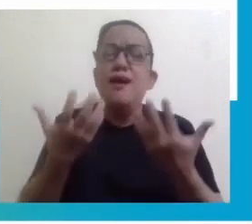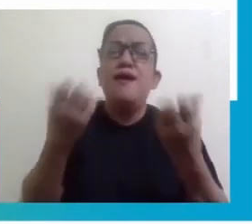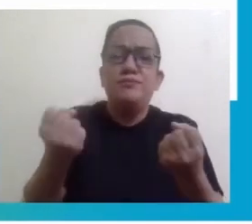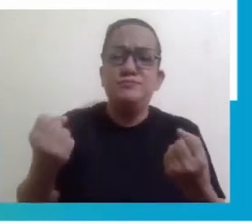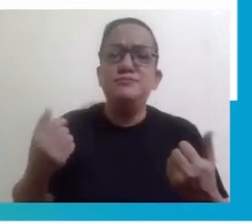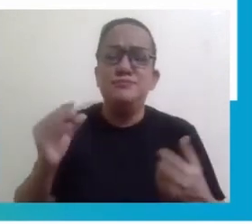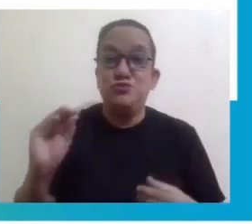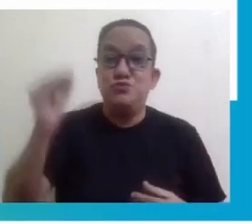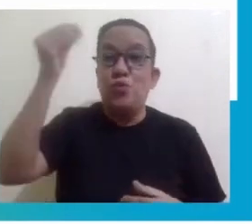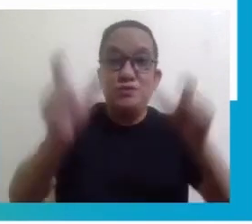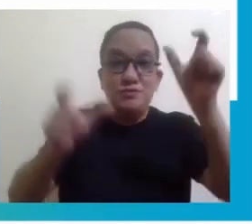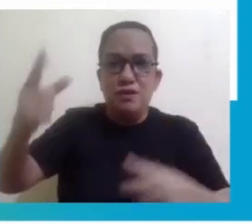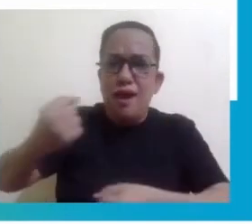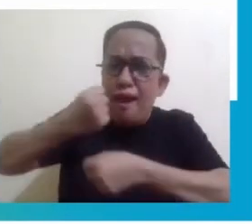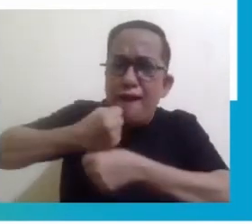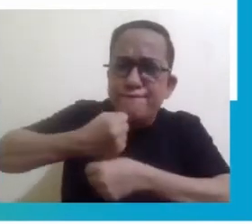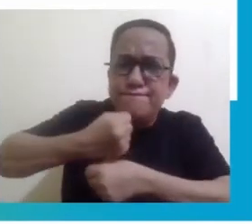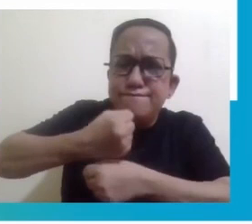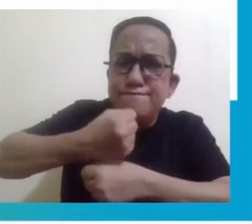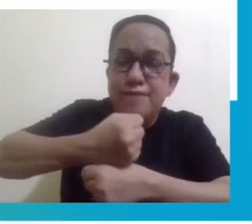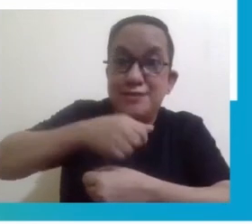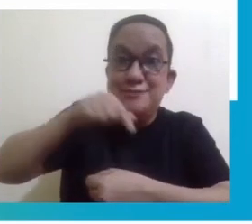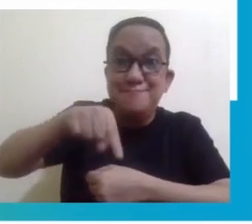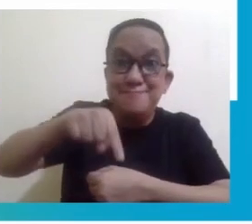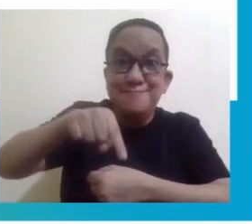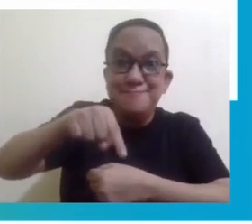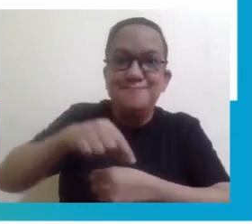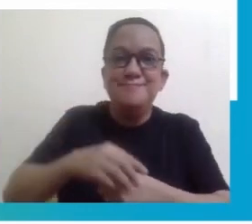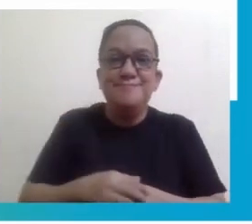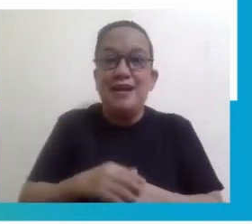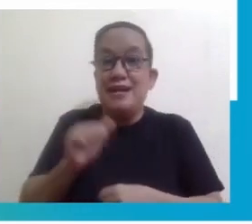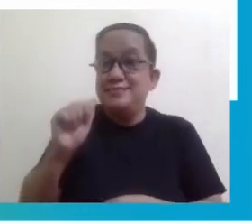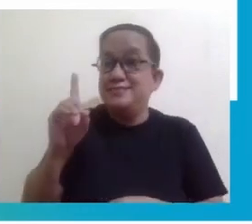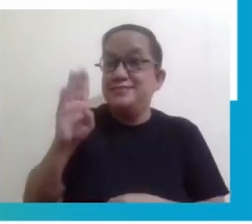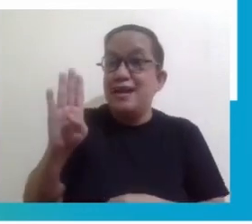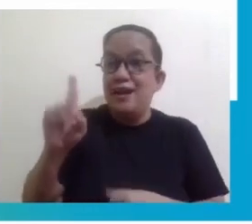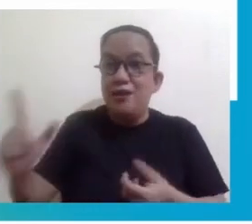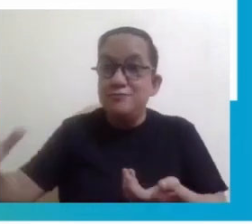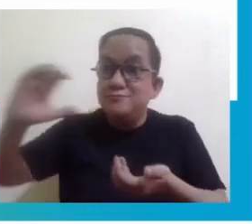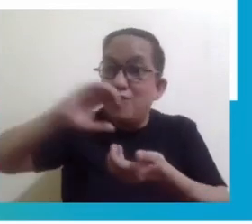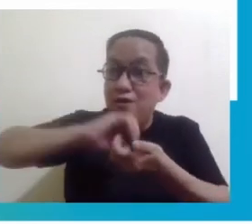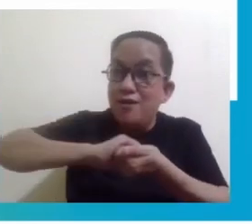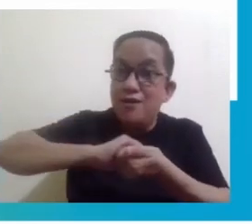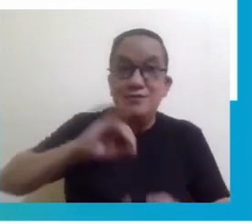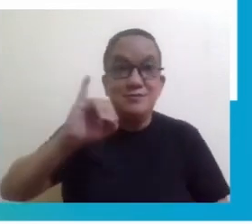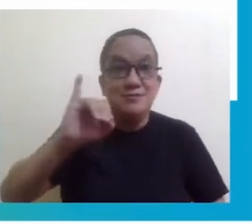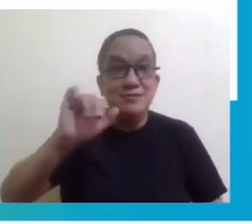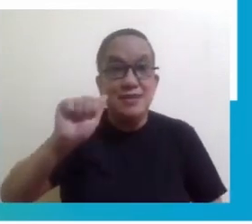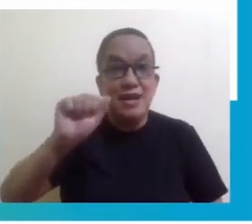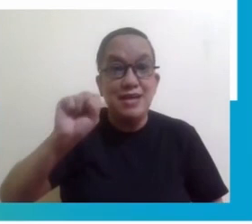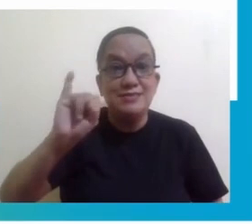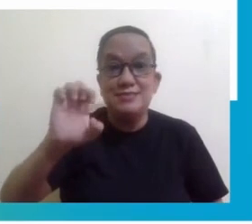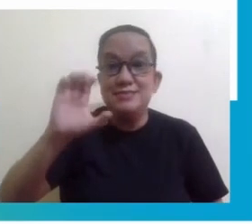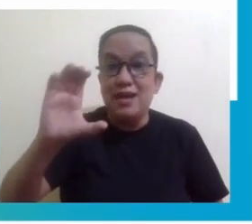which partners with ISEC, is a good example of meaningful youth engagement, since it involves intergenerational